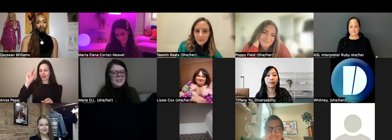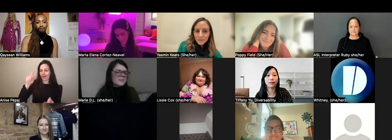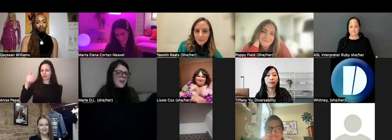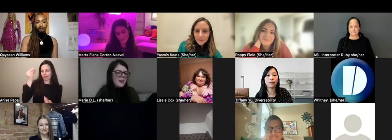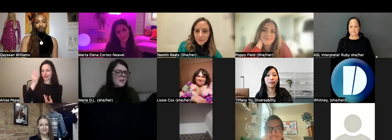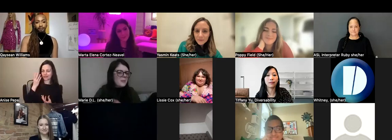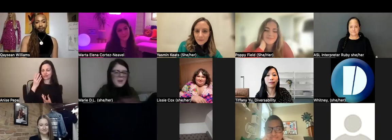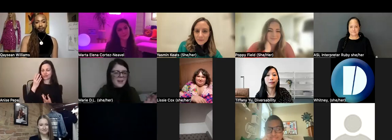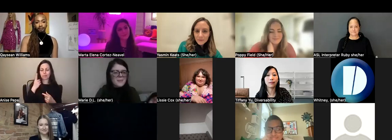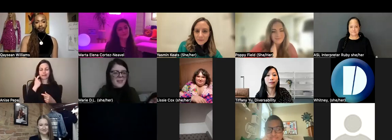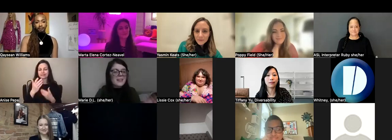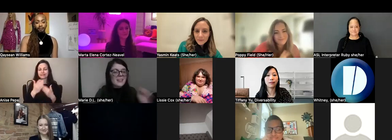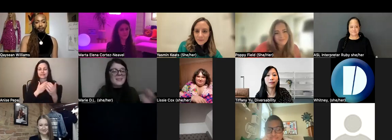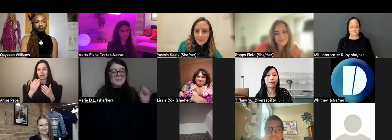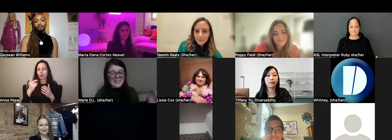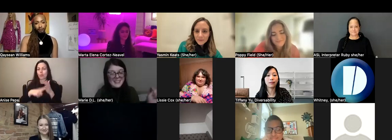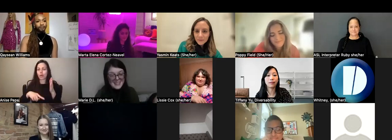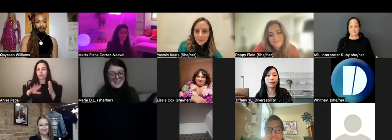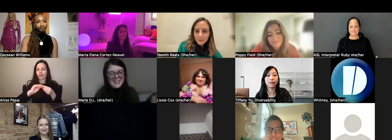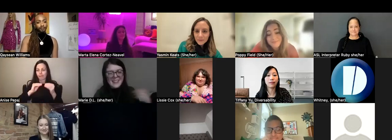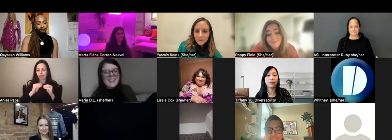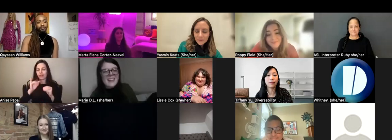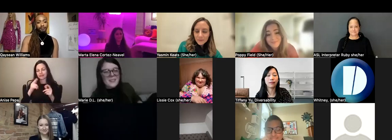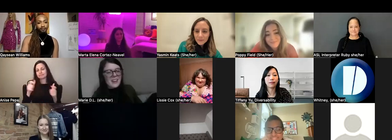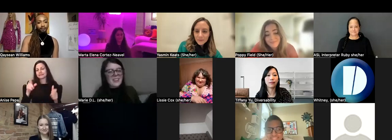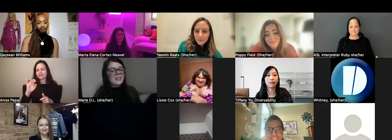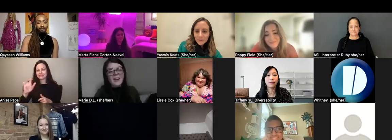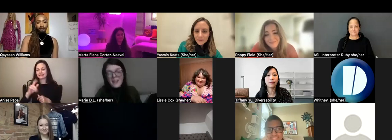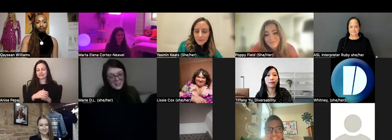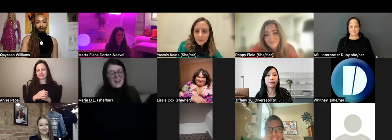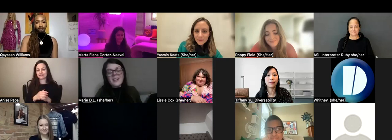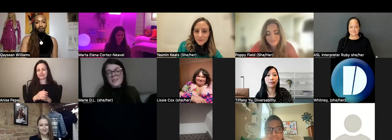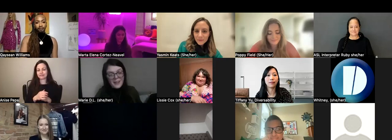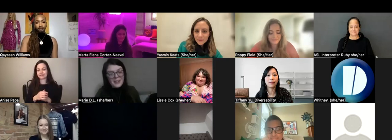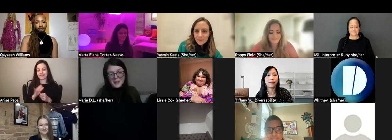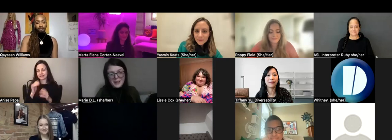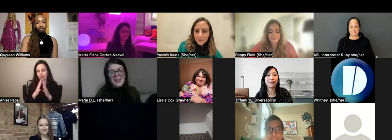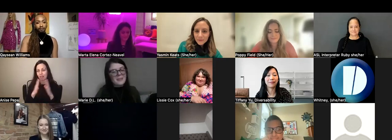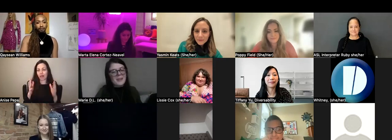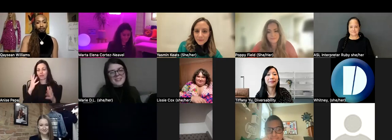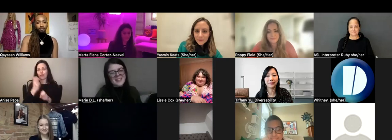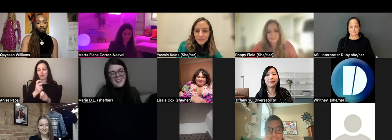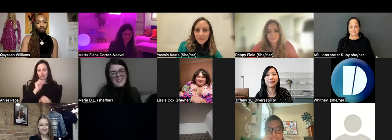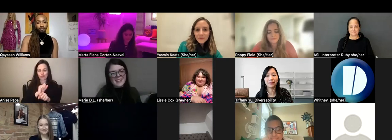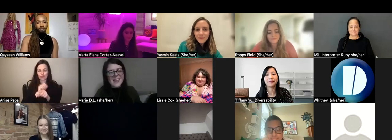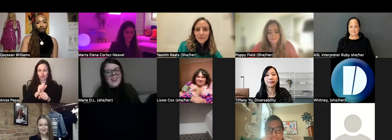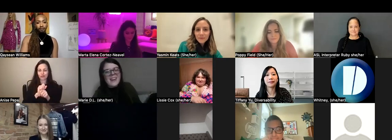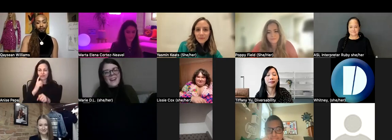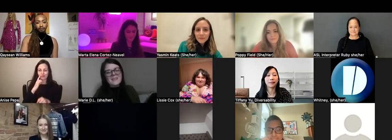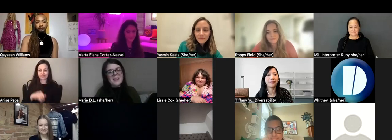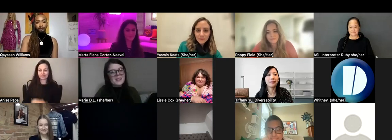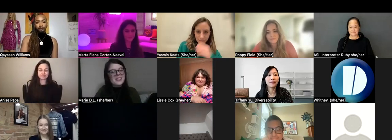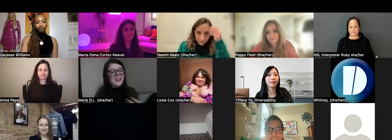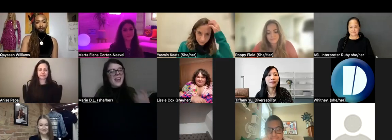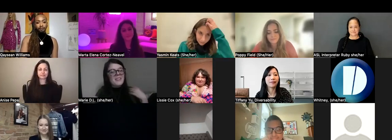because it doesn't matter what number that is. That's a big deal, and that's a lot of hard work that went into